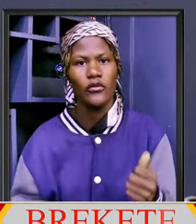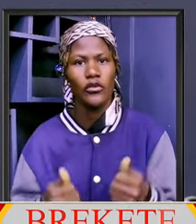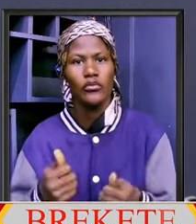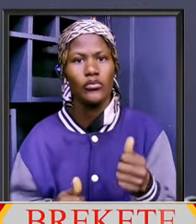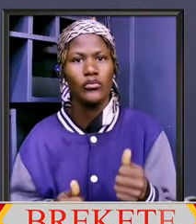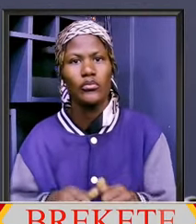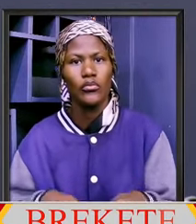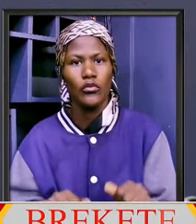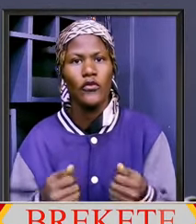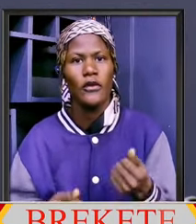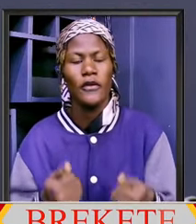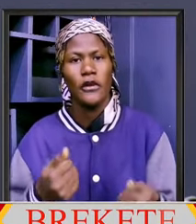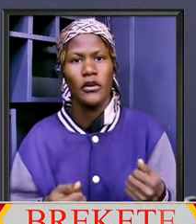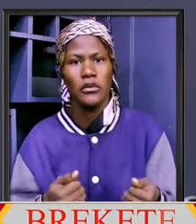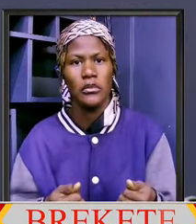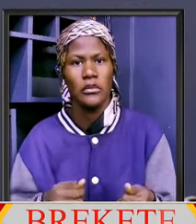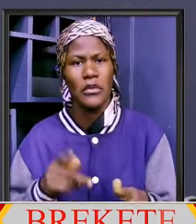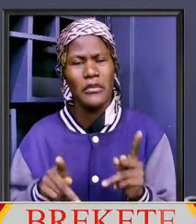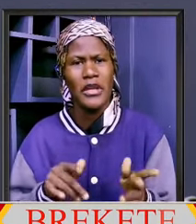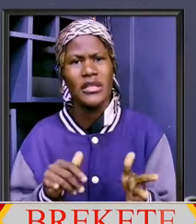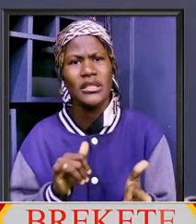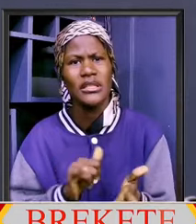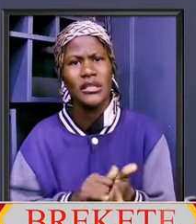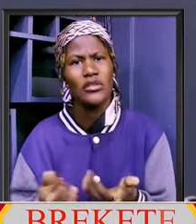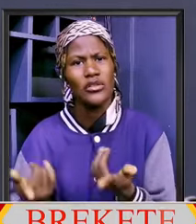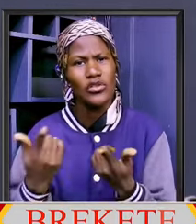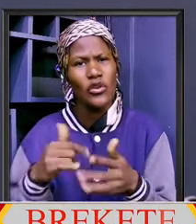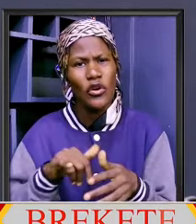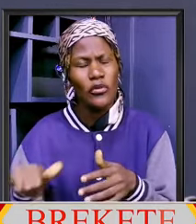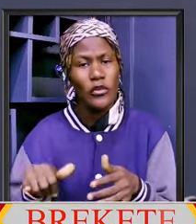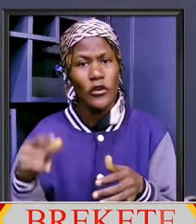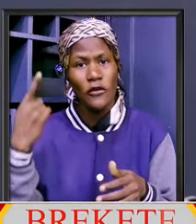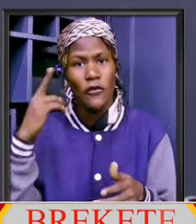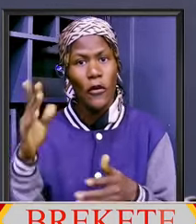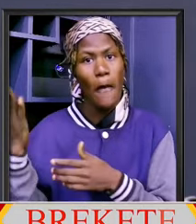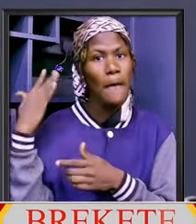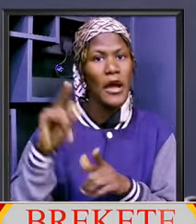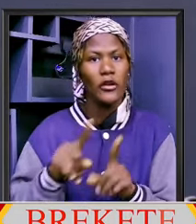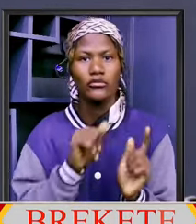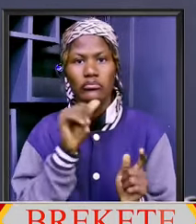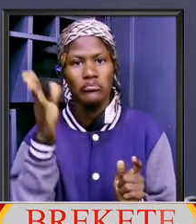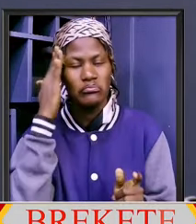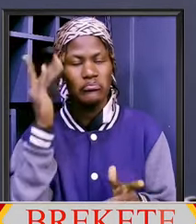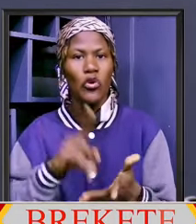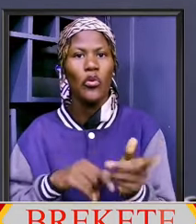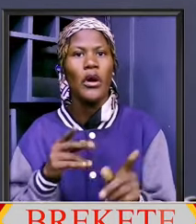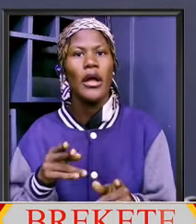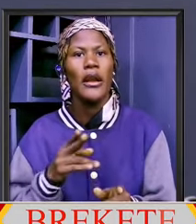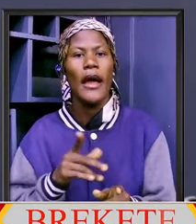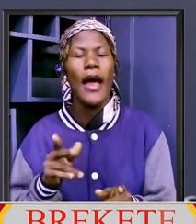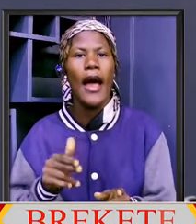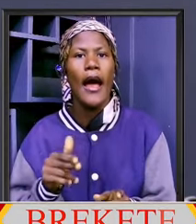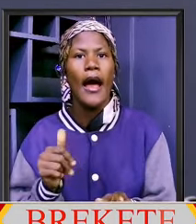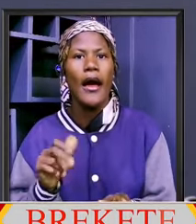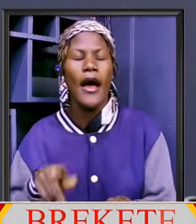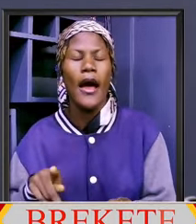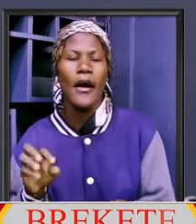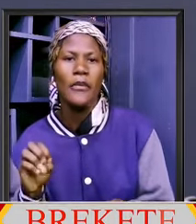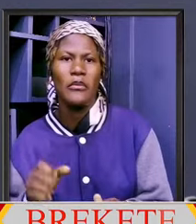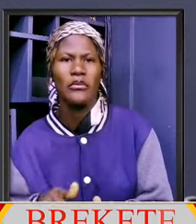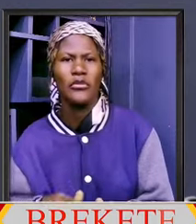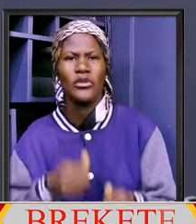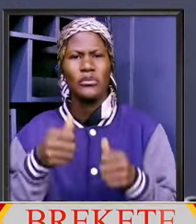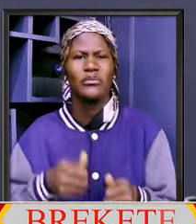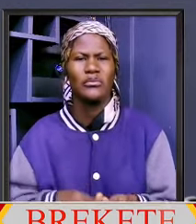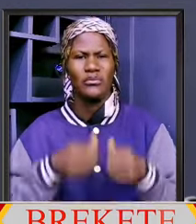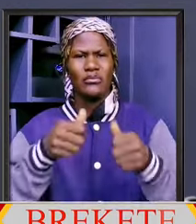Met person where they come from back, no know what thing they happen. As you land, if you are you no get luck.